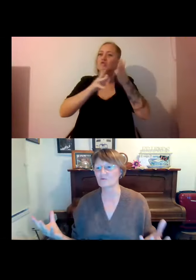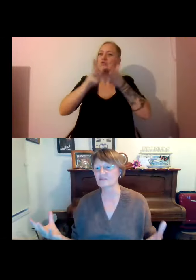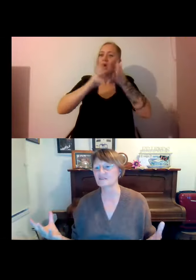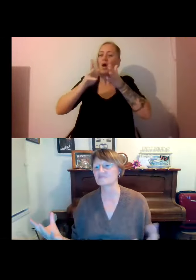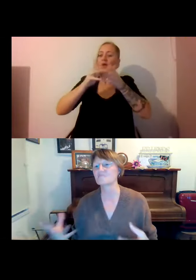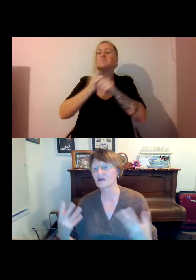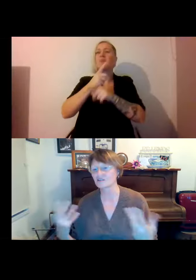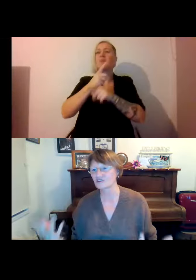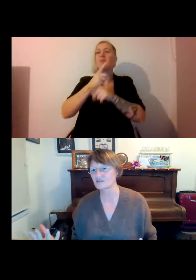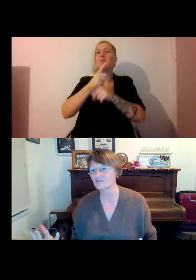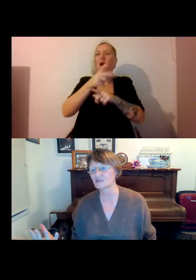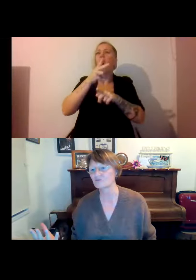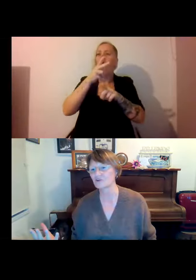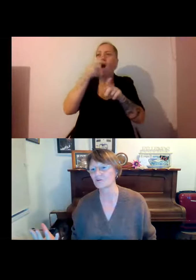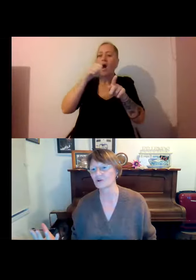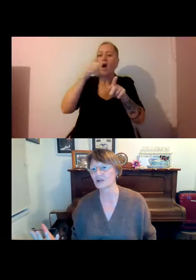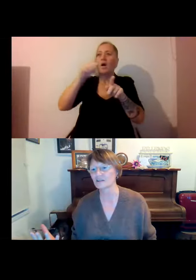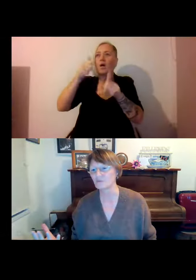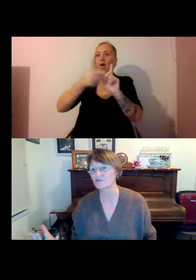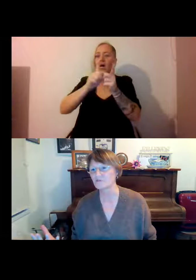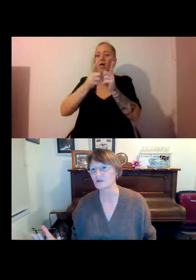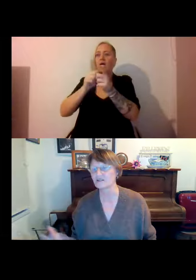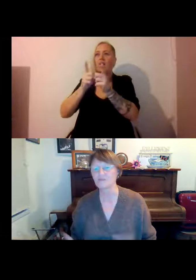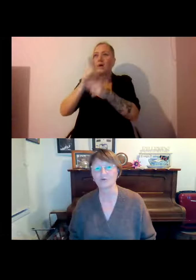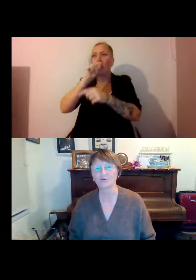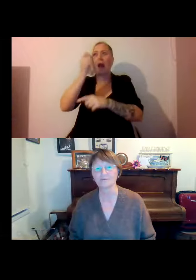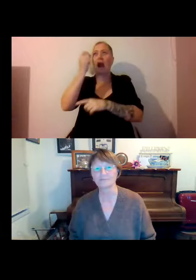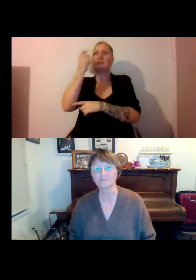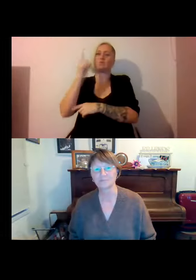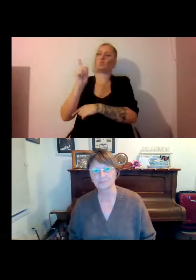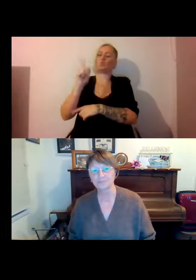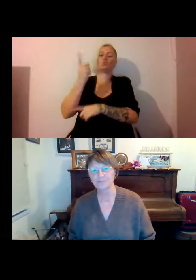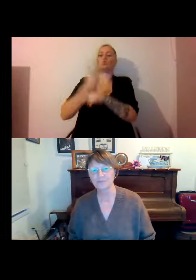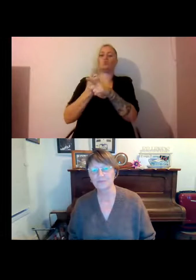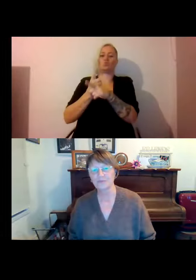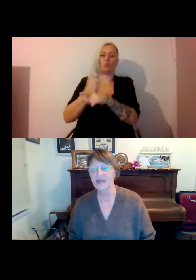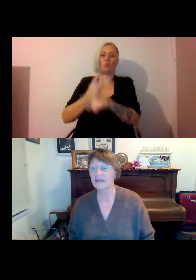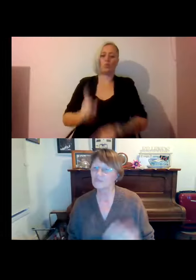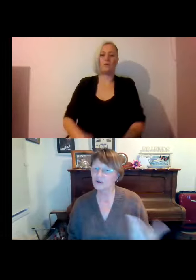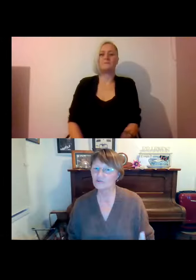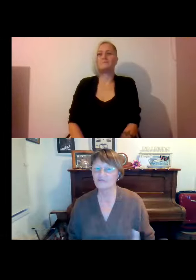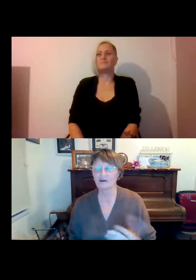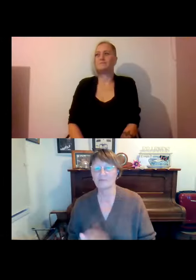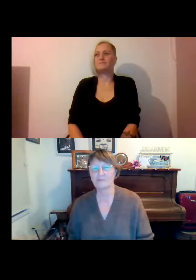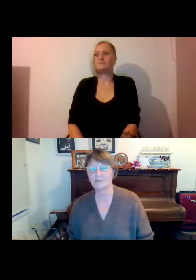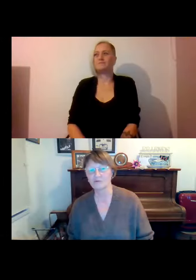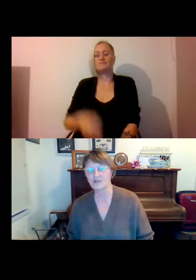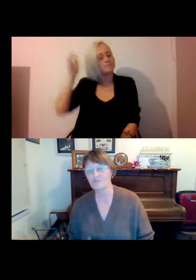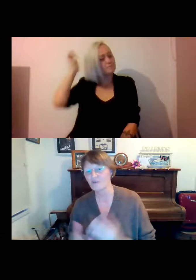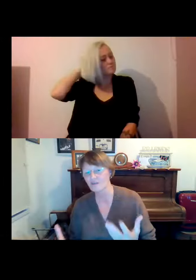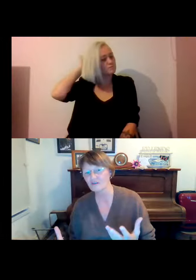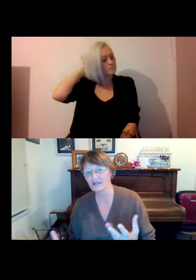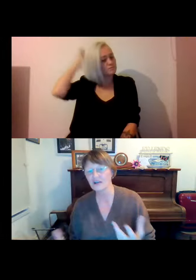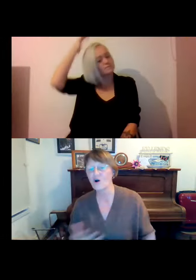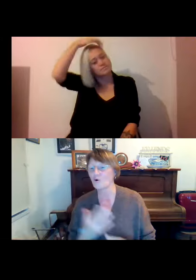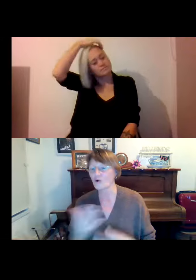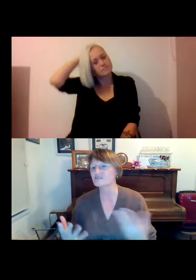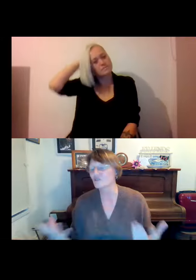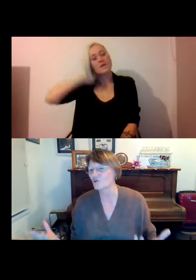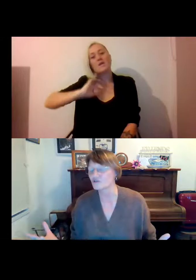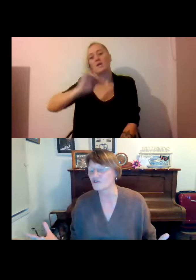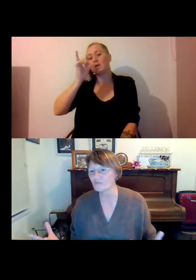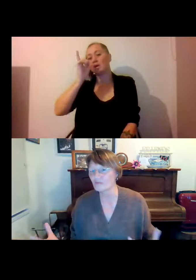lot more sense, much easier for them to comprehend what's being spoken. It can be used by people temporarily